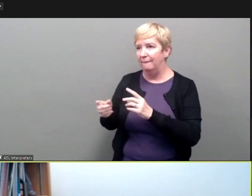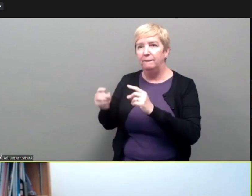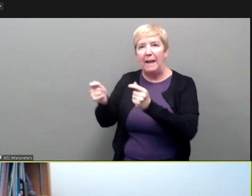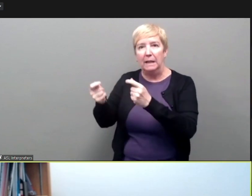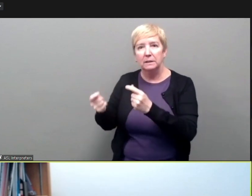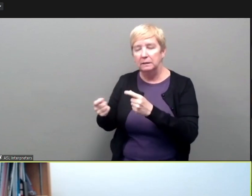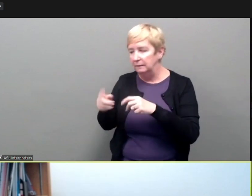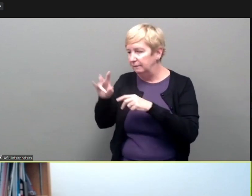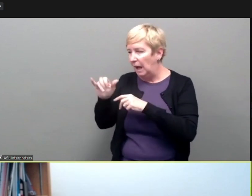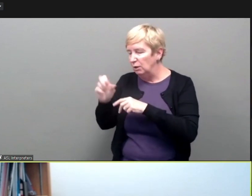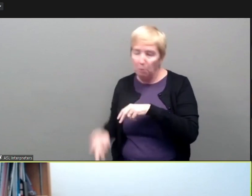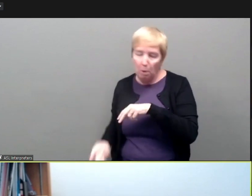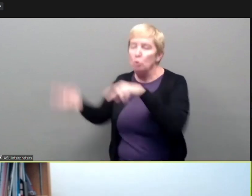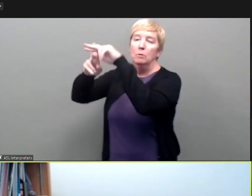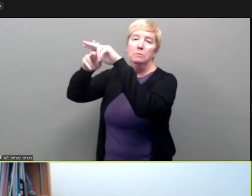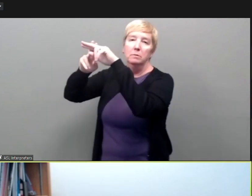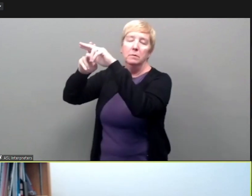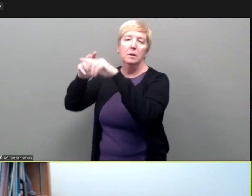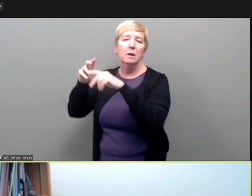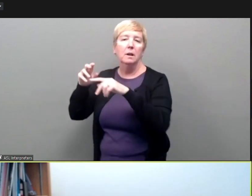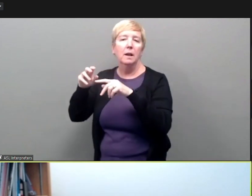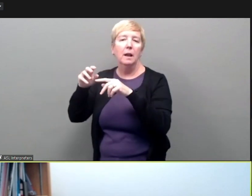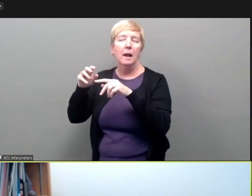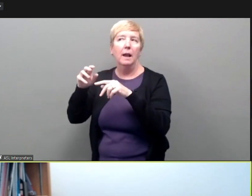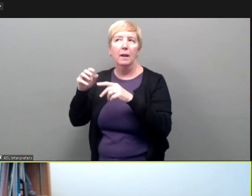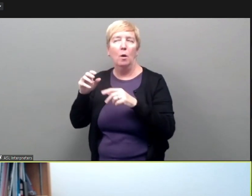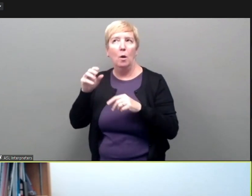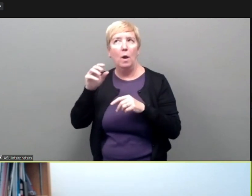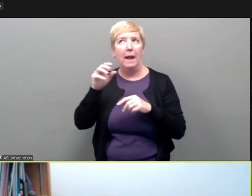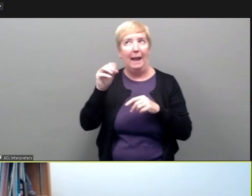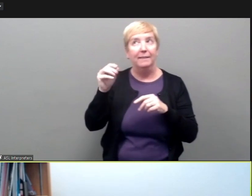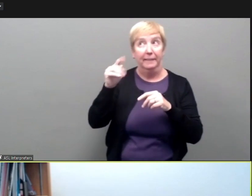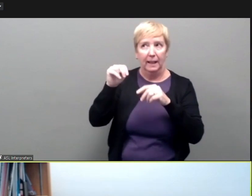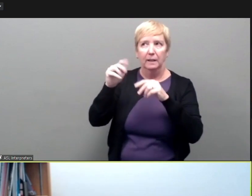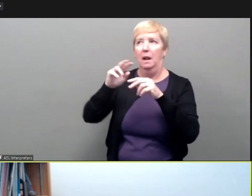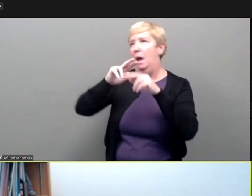decrease, and then what's that window where you're actually going to be